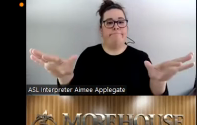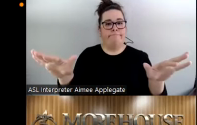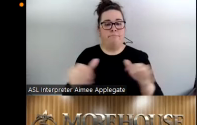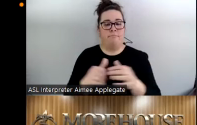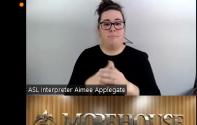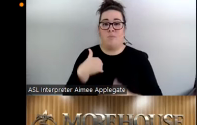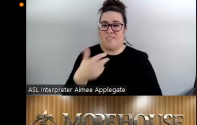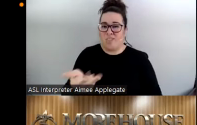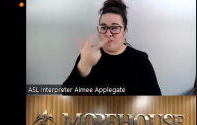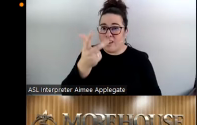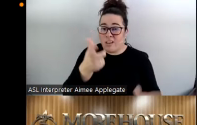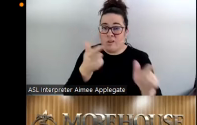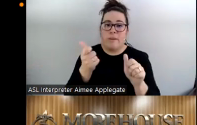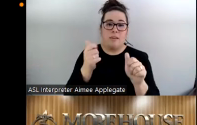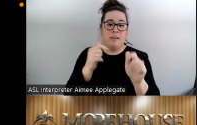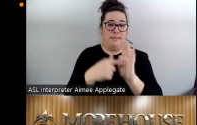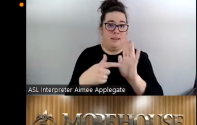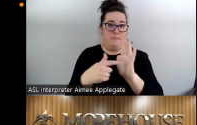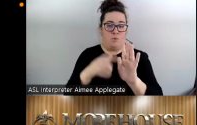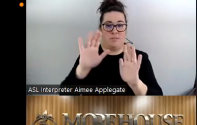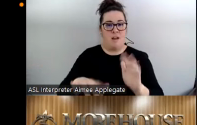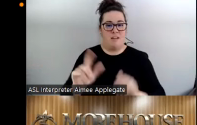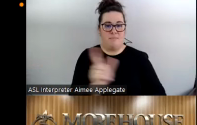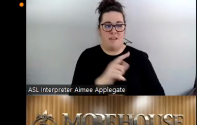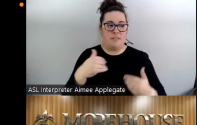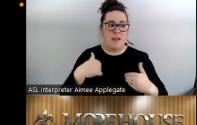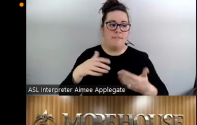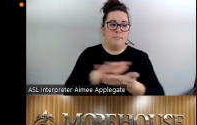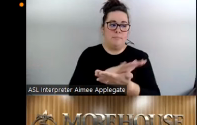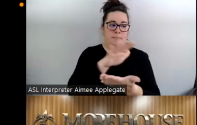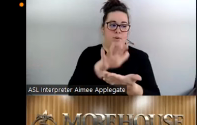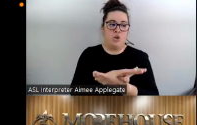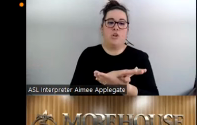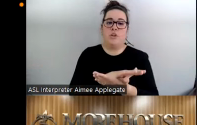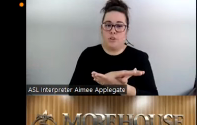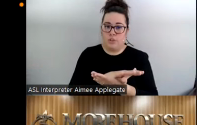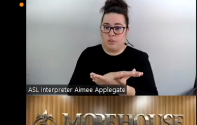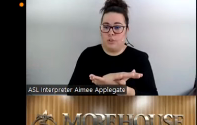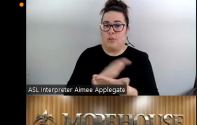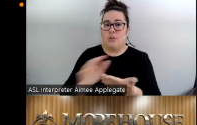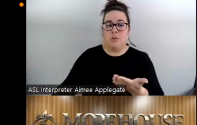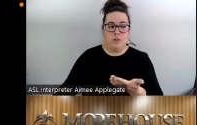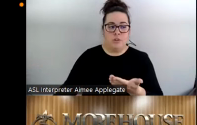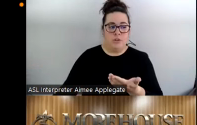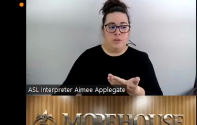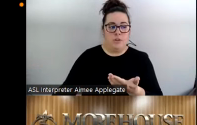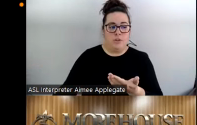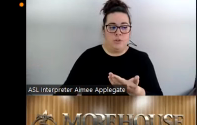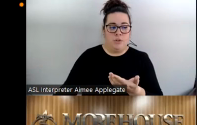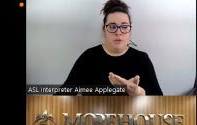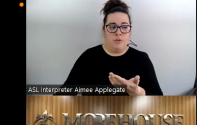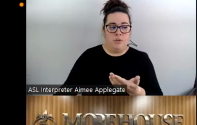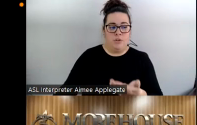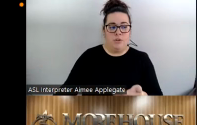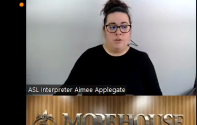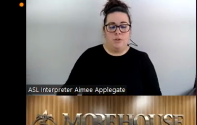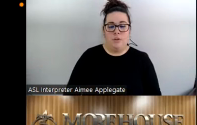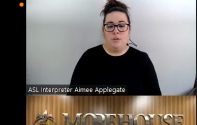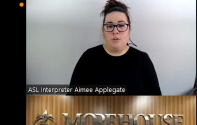examples. On the bottom left is a paper from 2020 where they're able to show that the error rates by race and gender